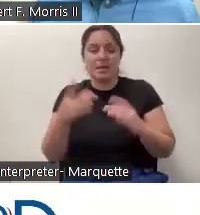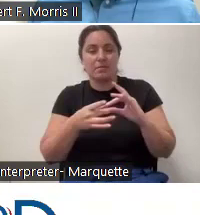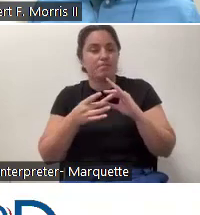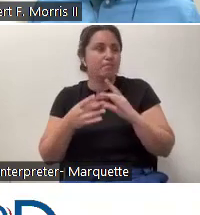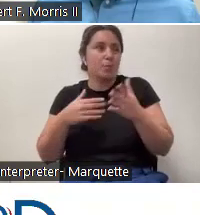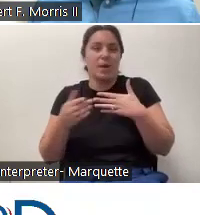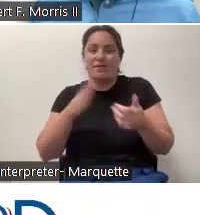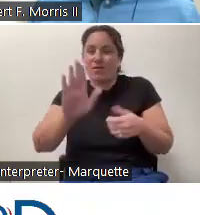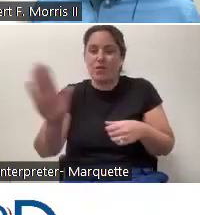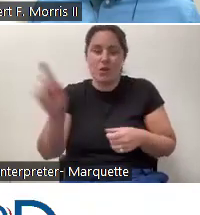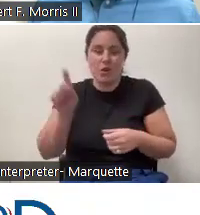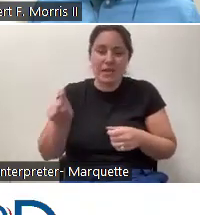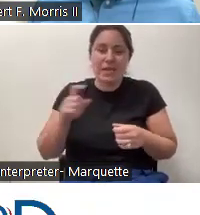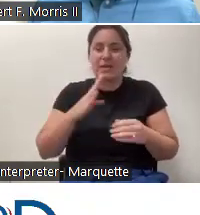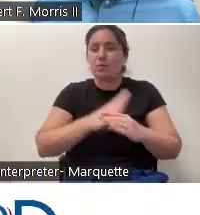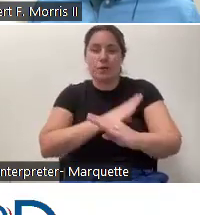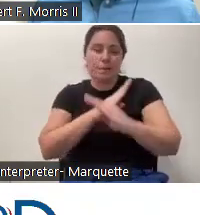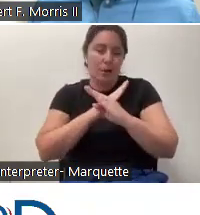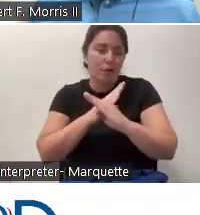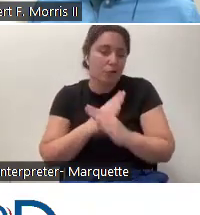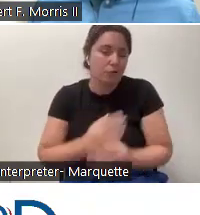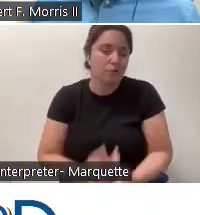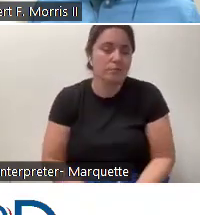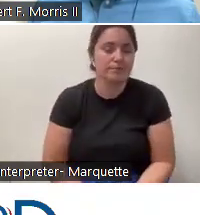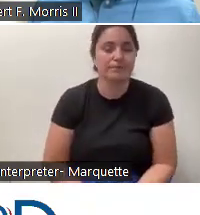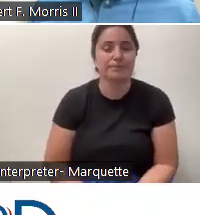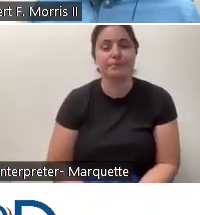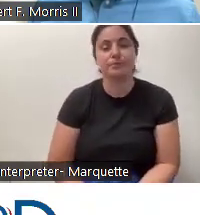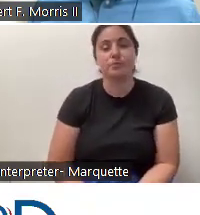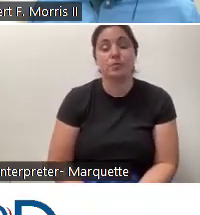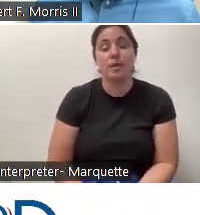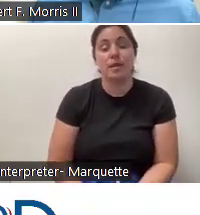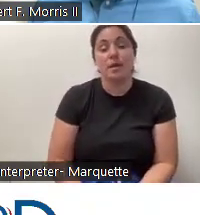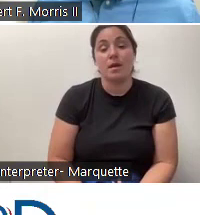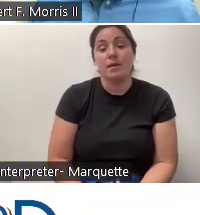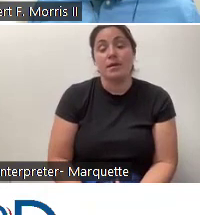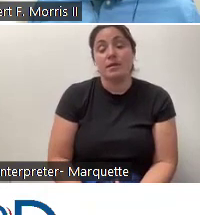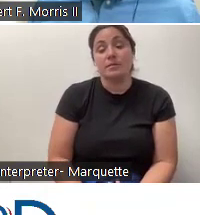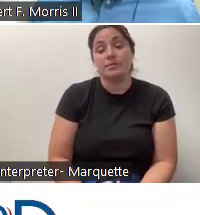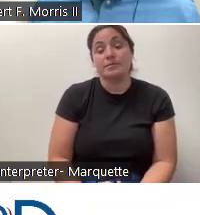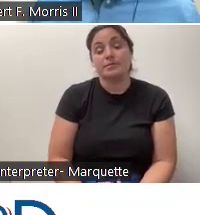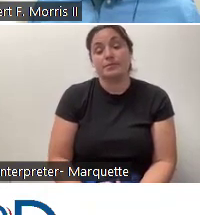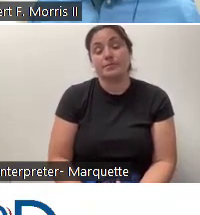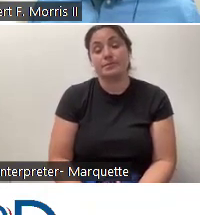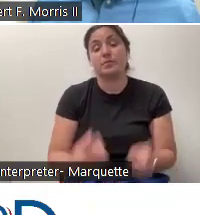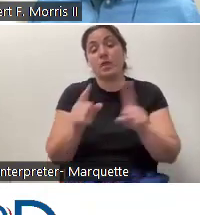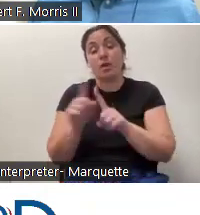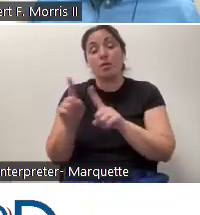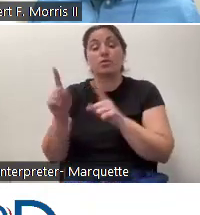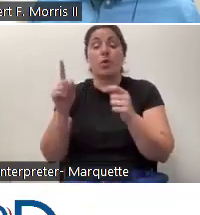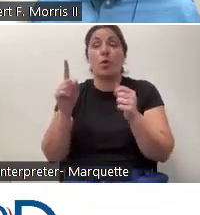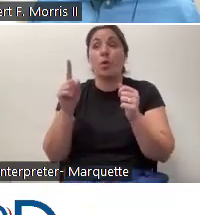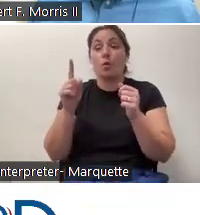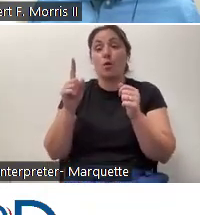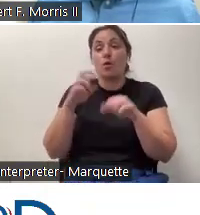their needs or barriers to employment might be. It's just important also in generating referrals to and from the